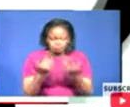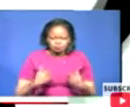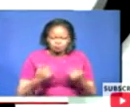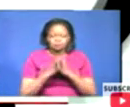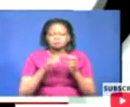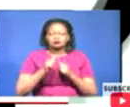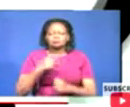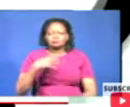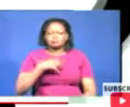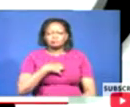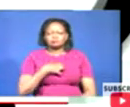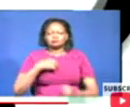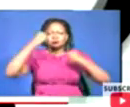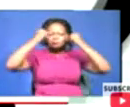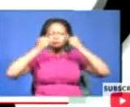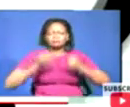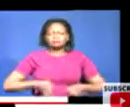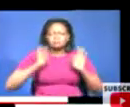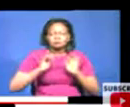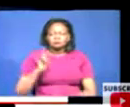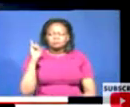retired military officer.